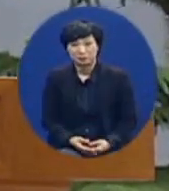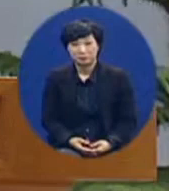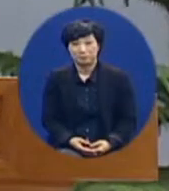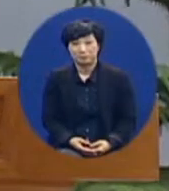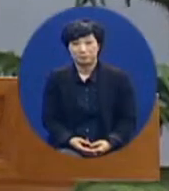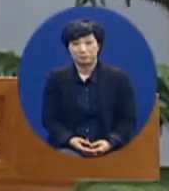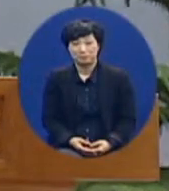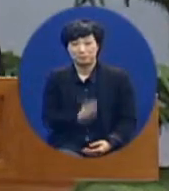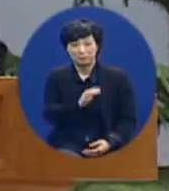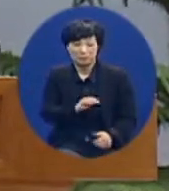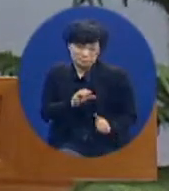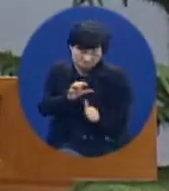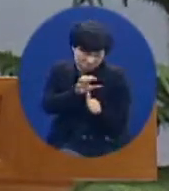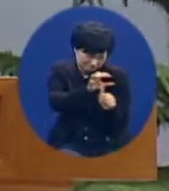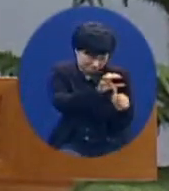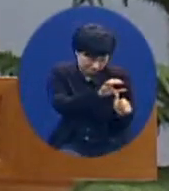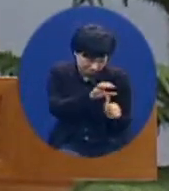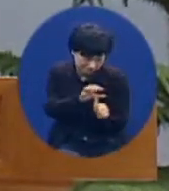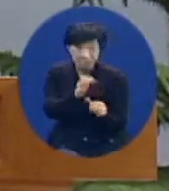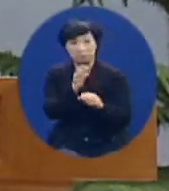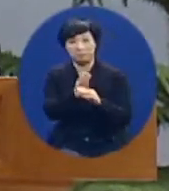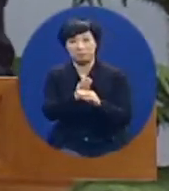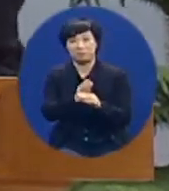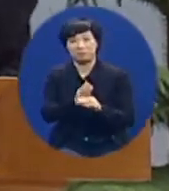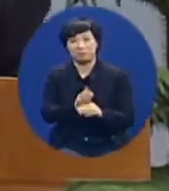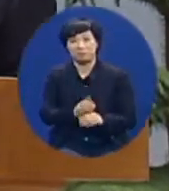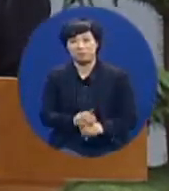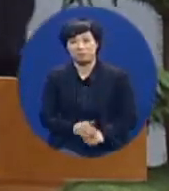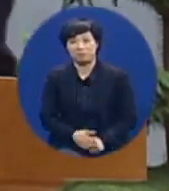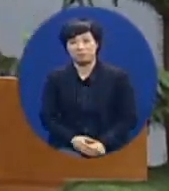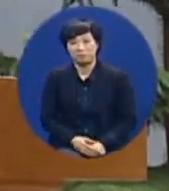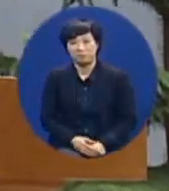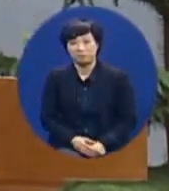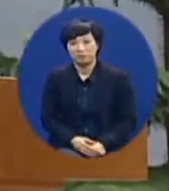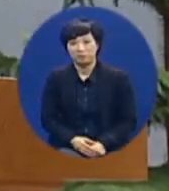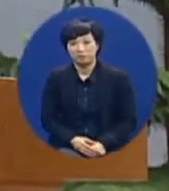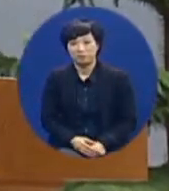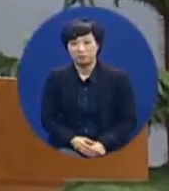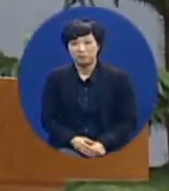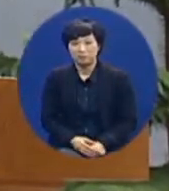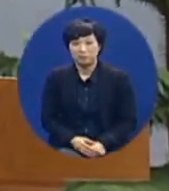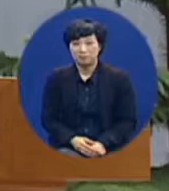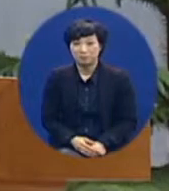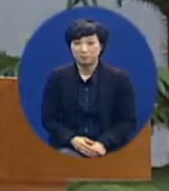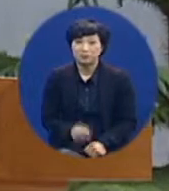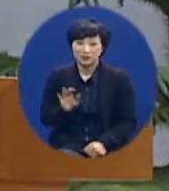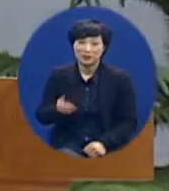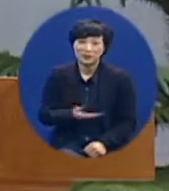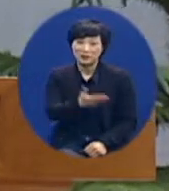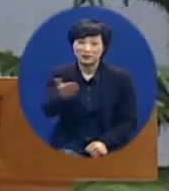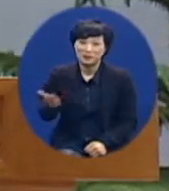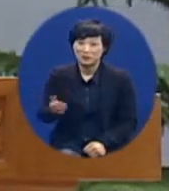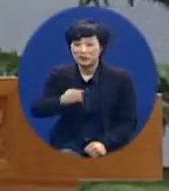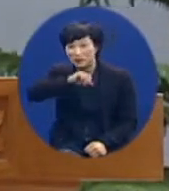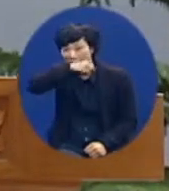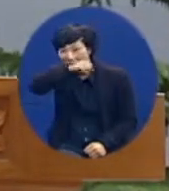There is no way to be free from this convenience in Africa.